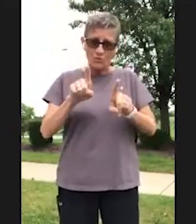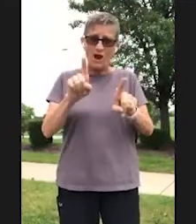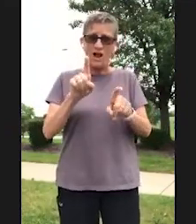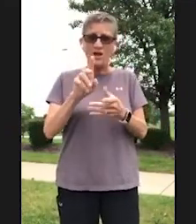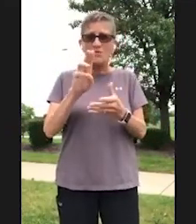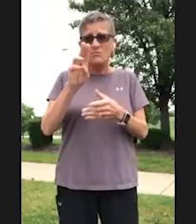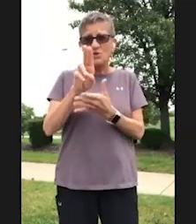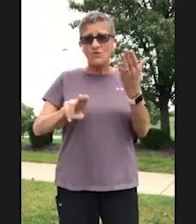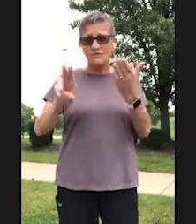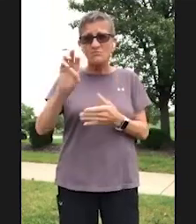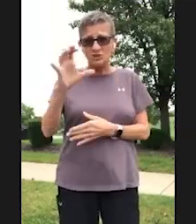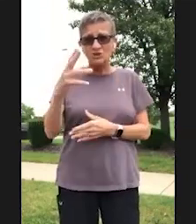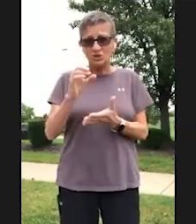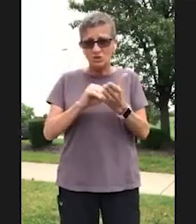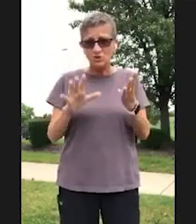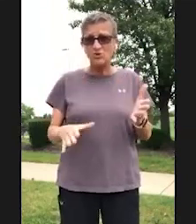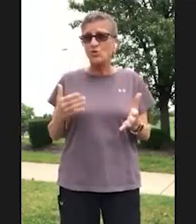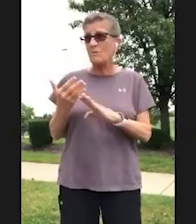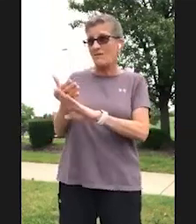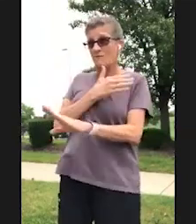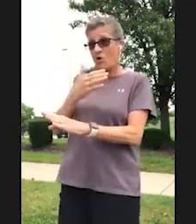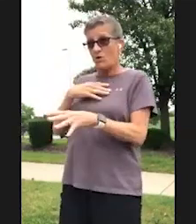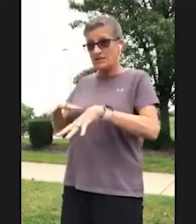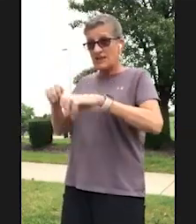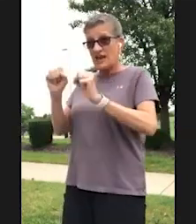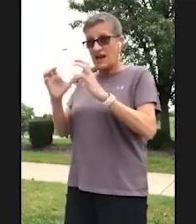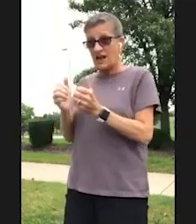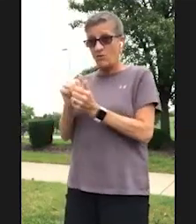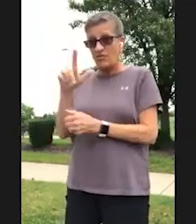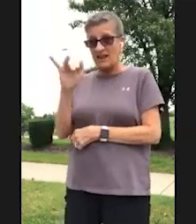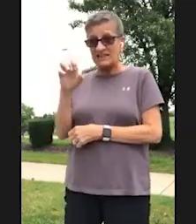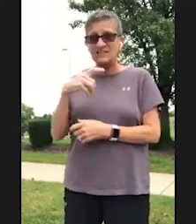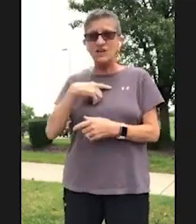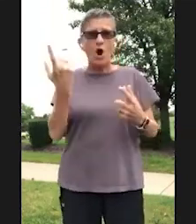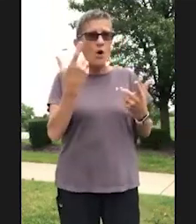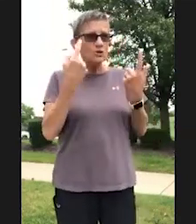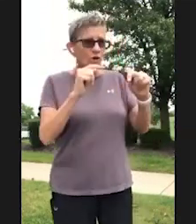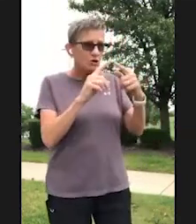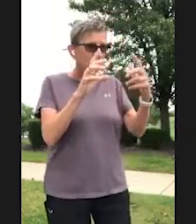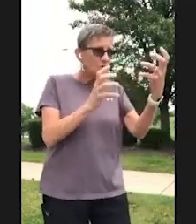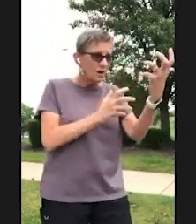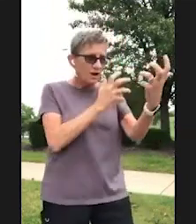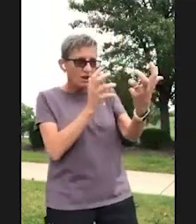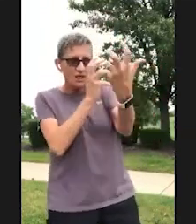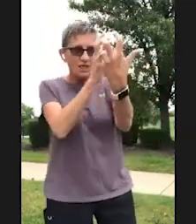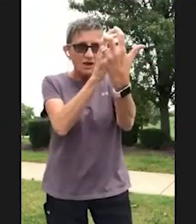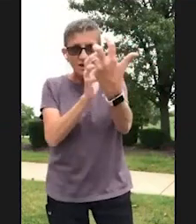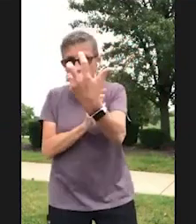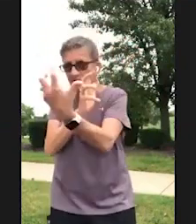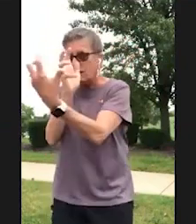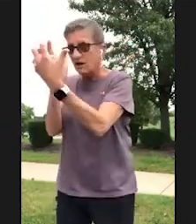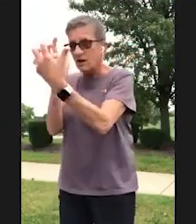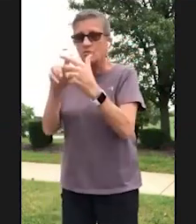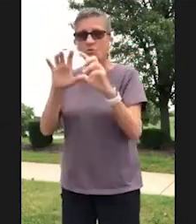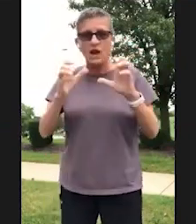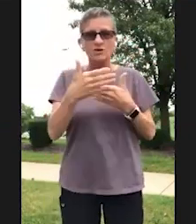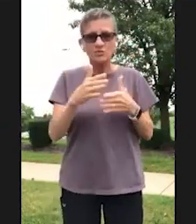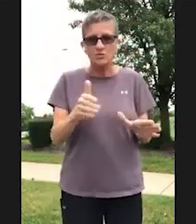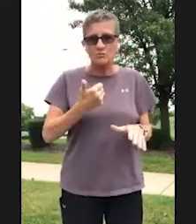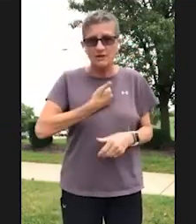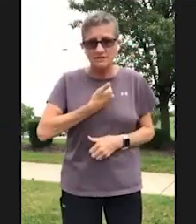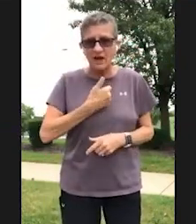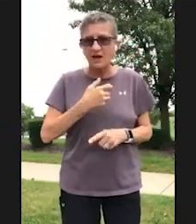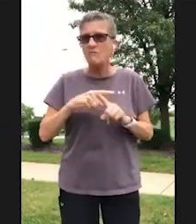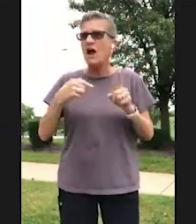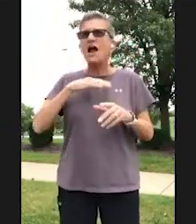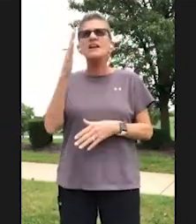before taking a course with Elise, I was always looking to make myself adapt to the norms of being in a classroom, but had never thought about how a classroom